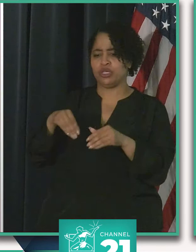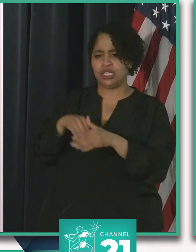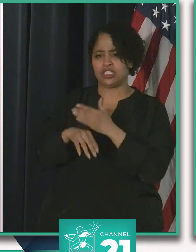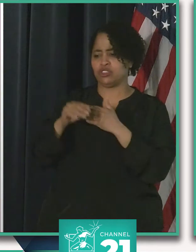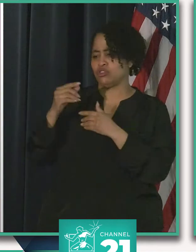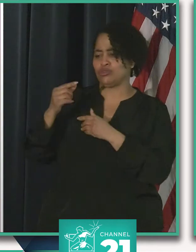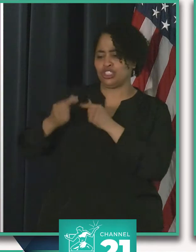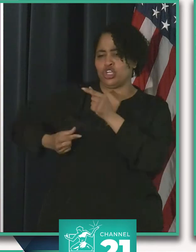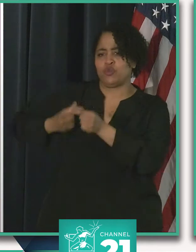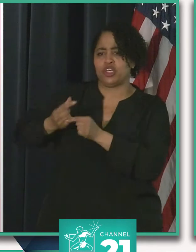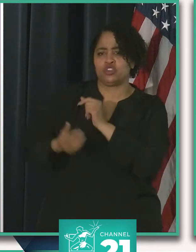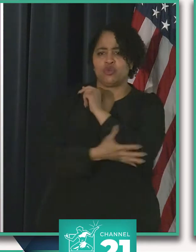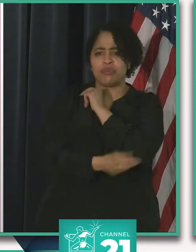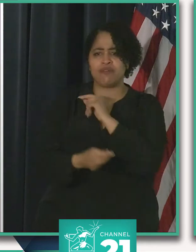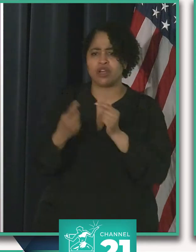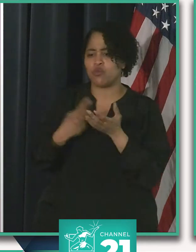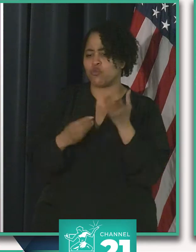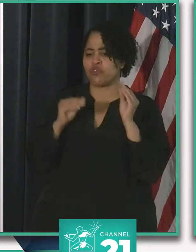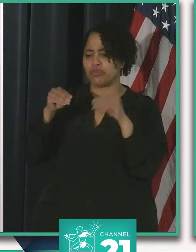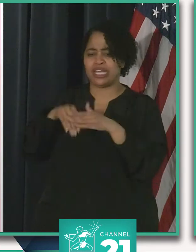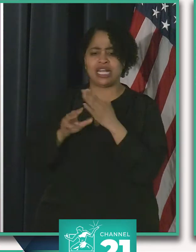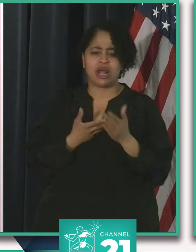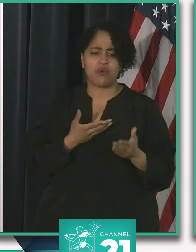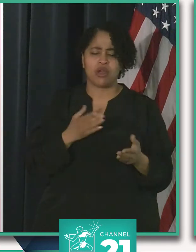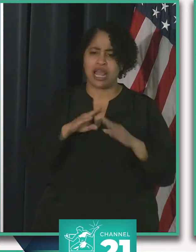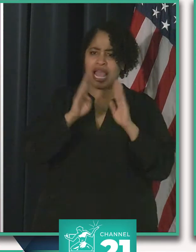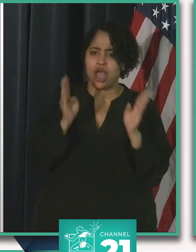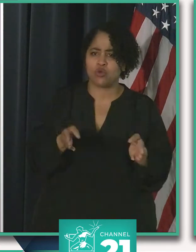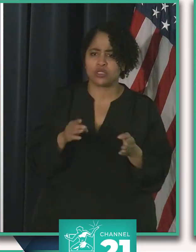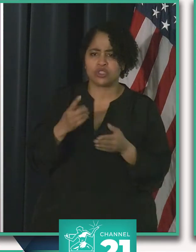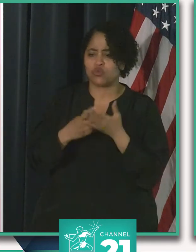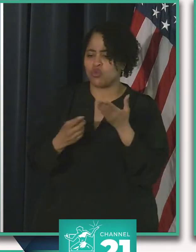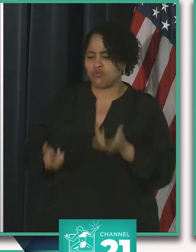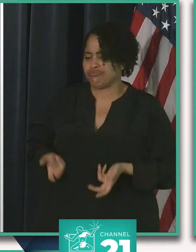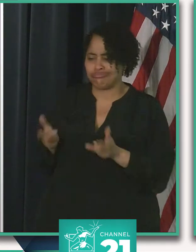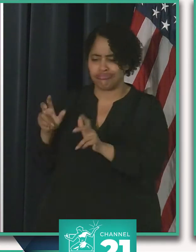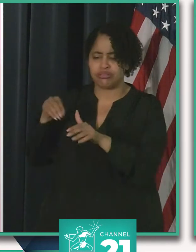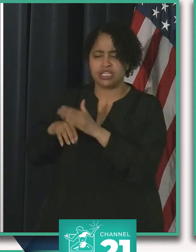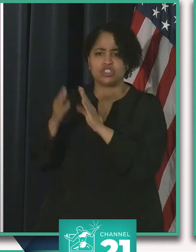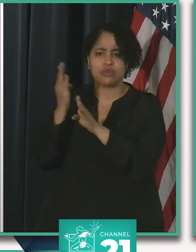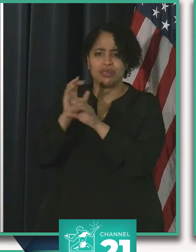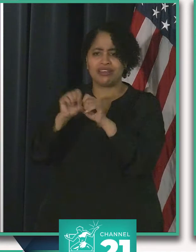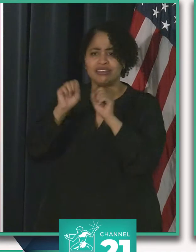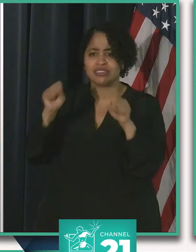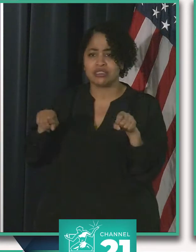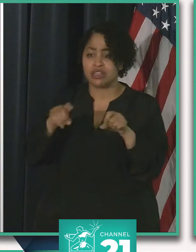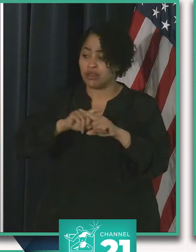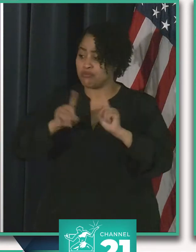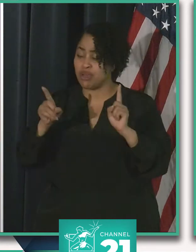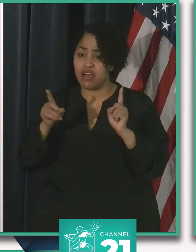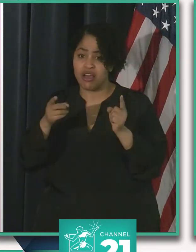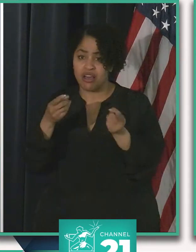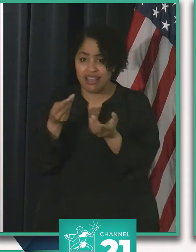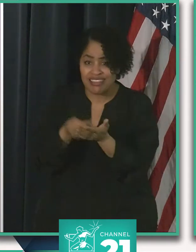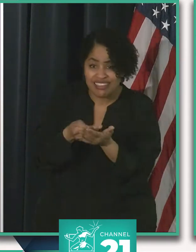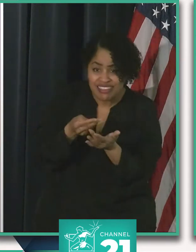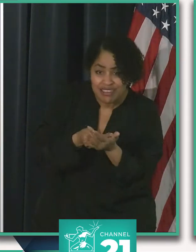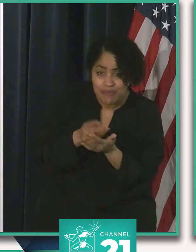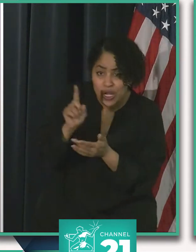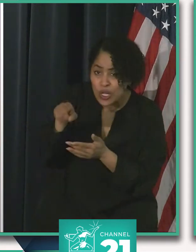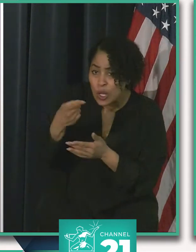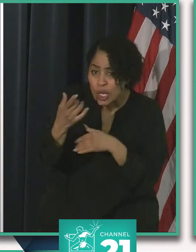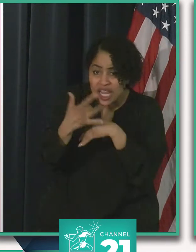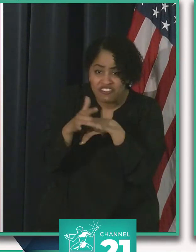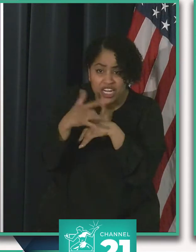we put into our houses? What do we put into the bus system? But the thing is, the money is only here for